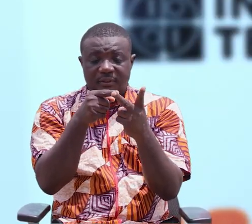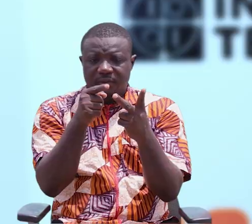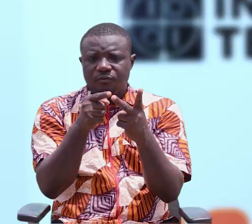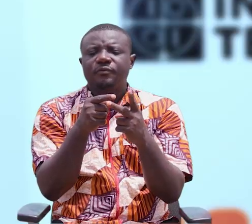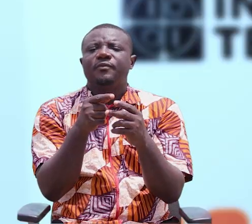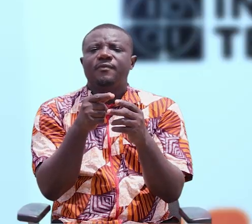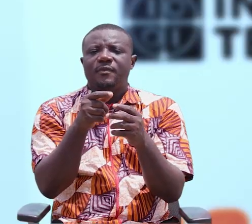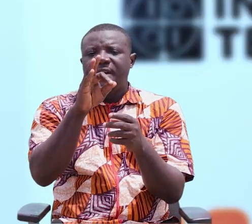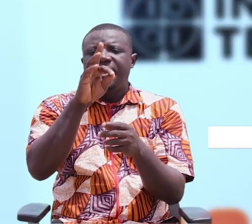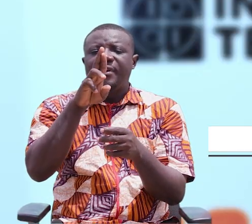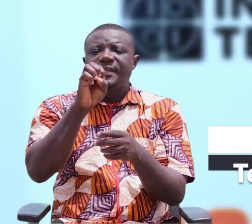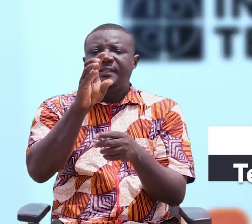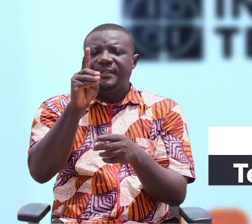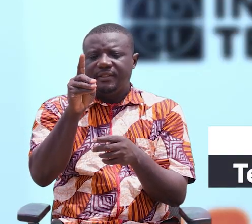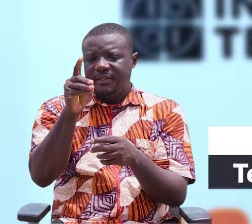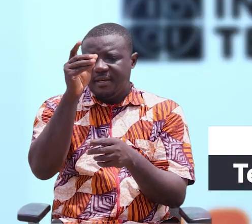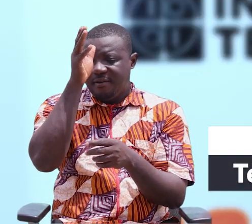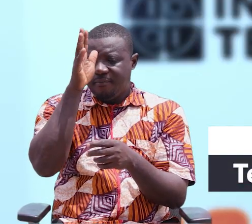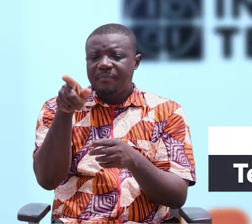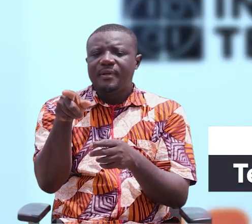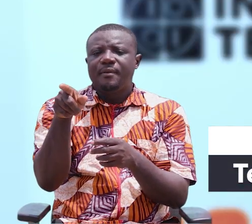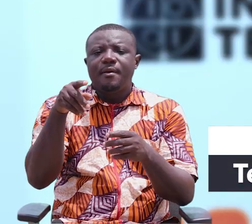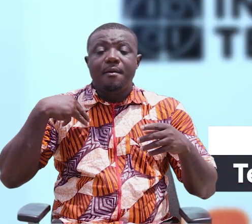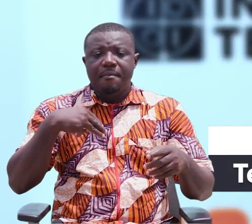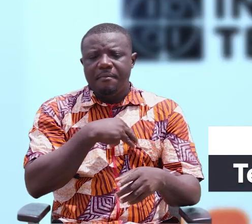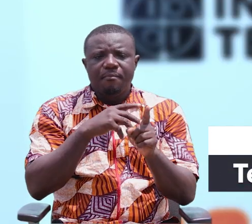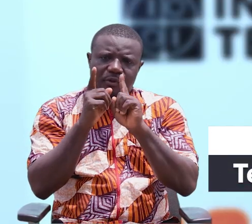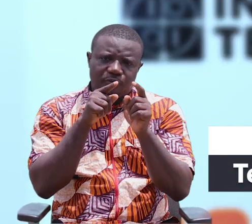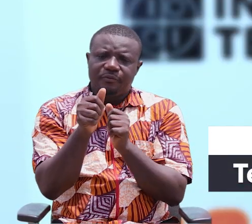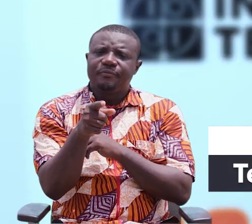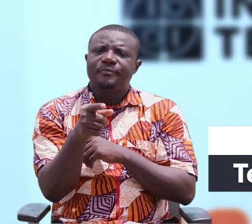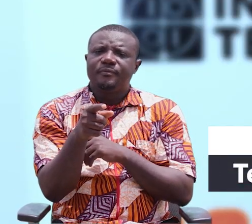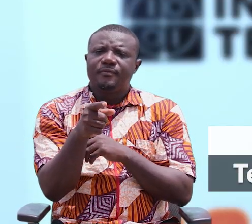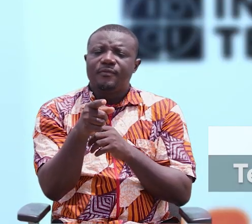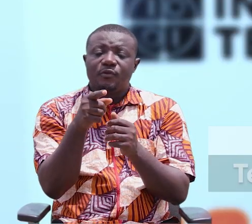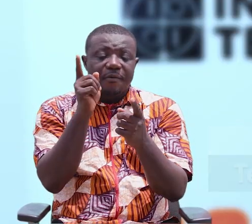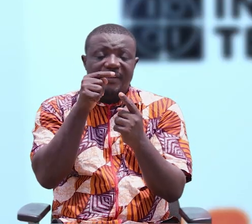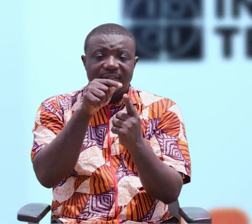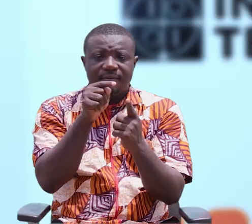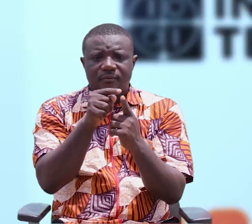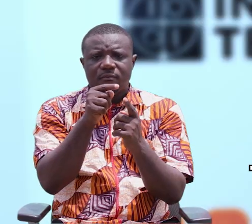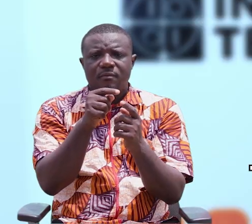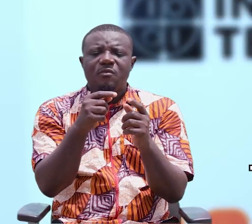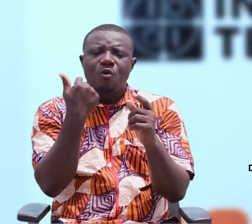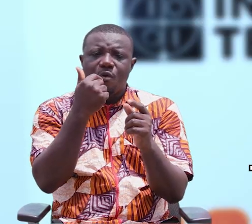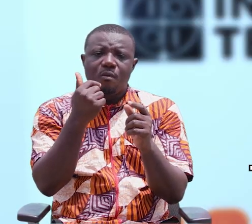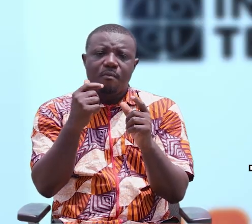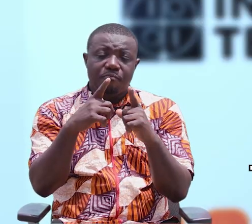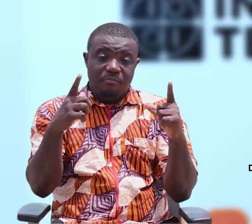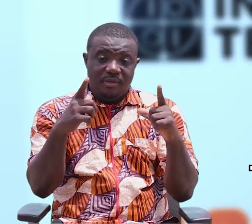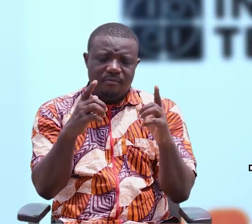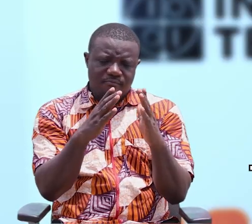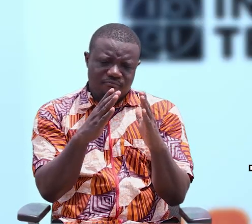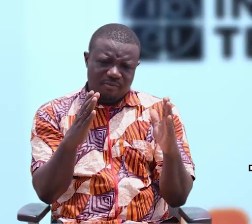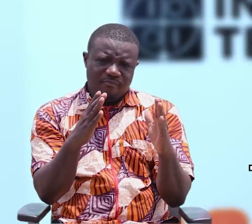2 and this is the phase 3. Fred Minta, Team Oracle member, speaking. So the phase 2, as you can see,